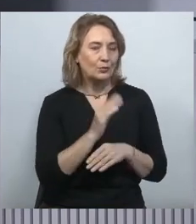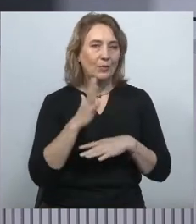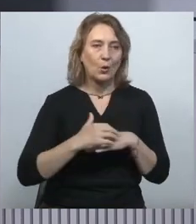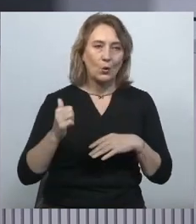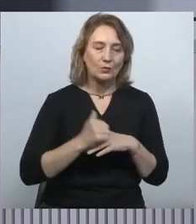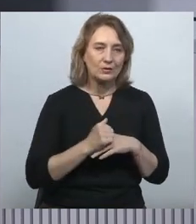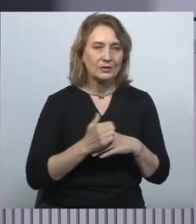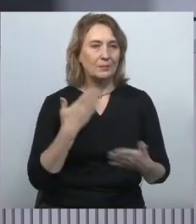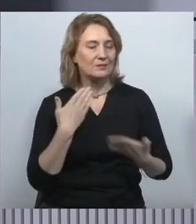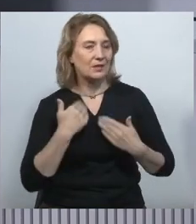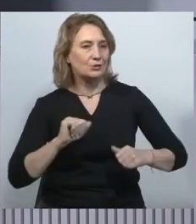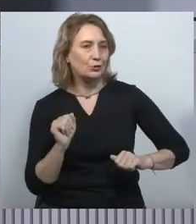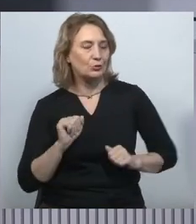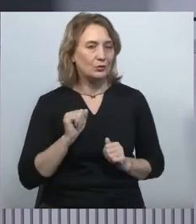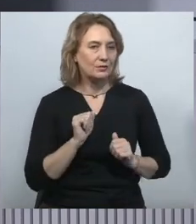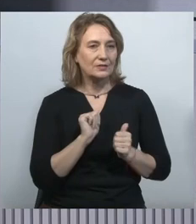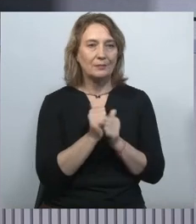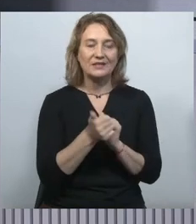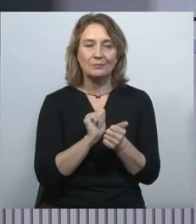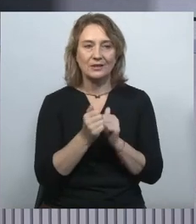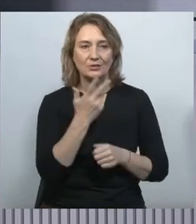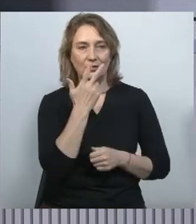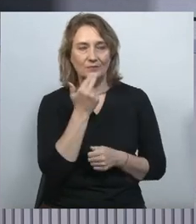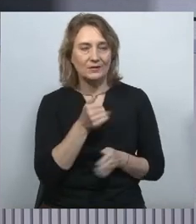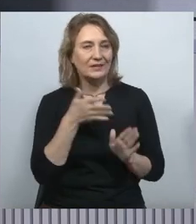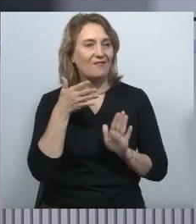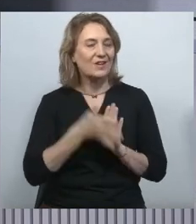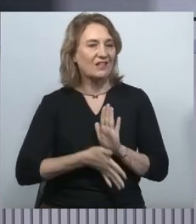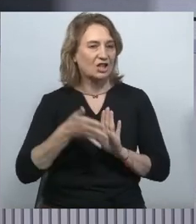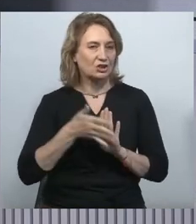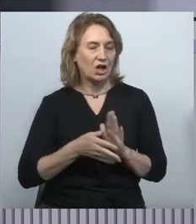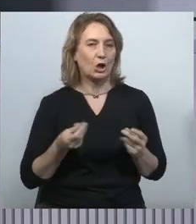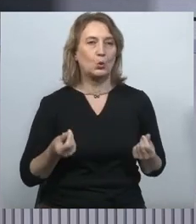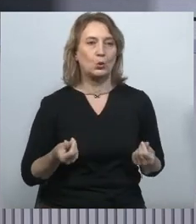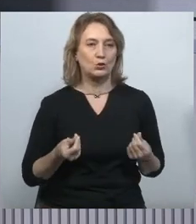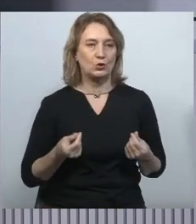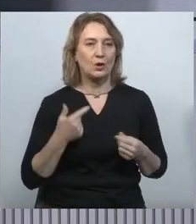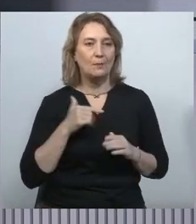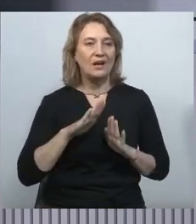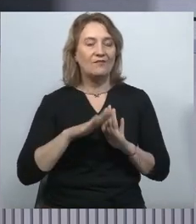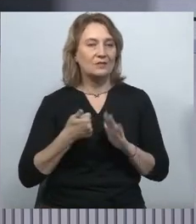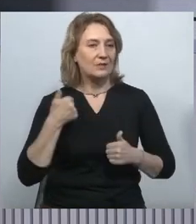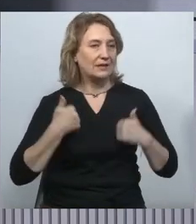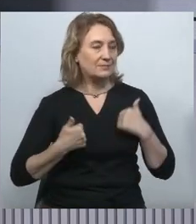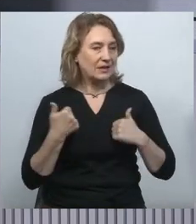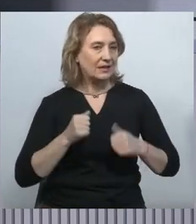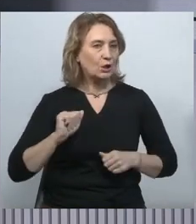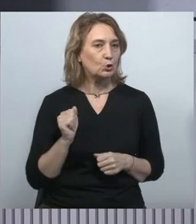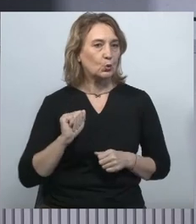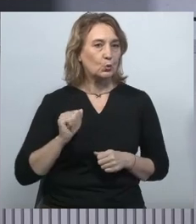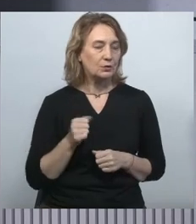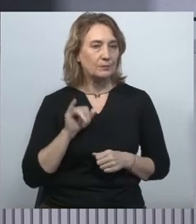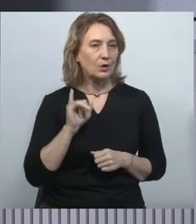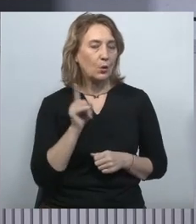competing with our friends and changing our habits, the way we spend our time. We